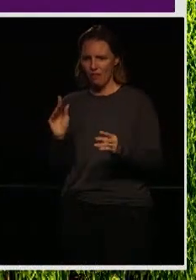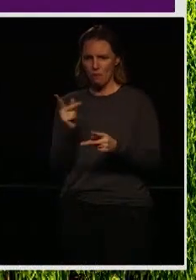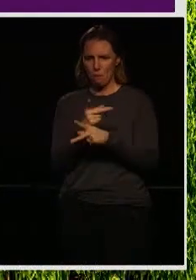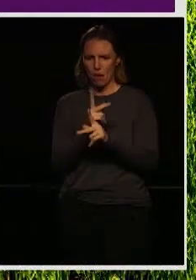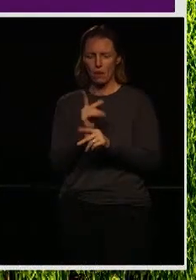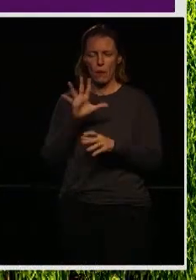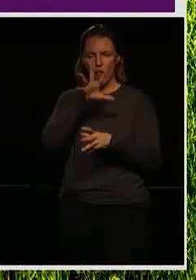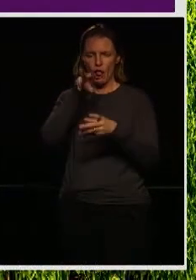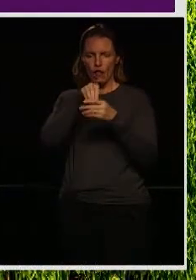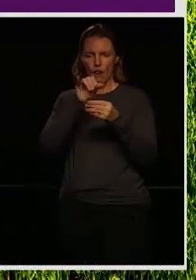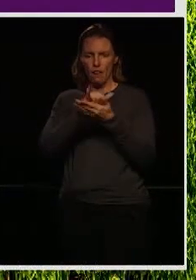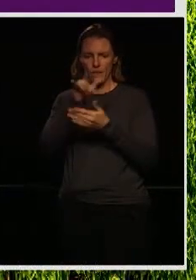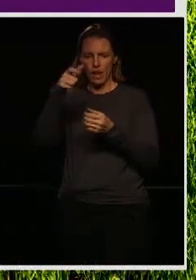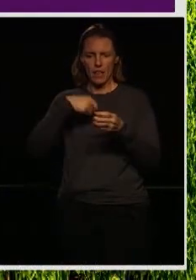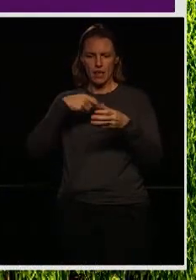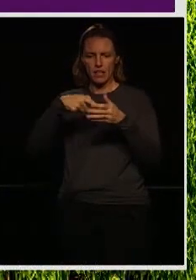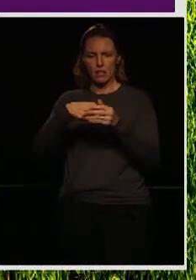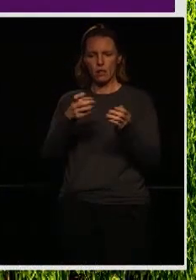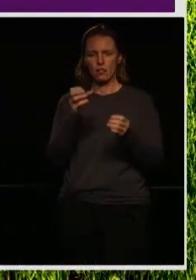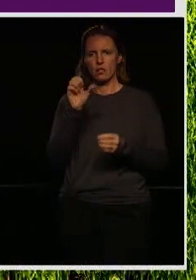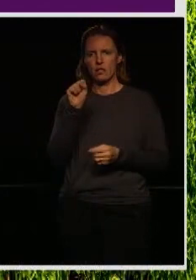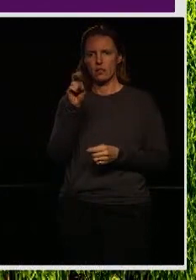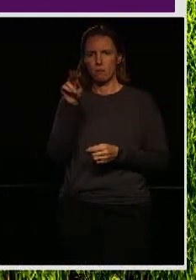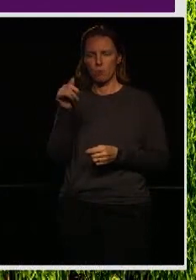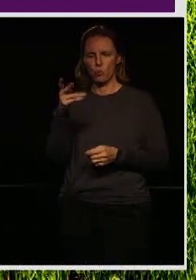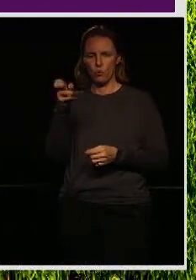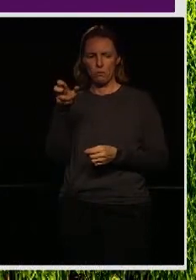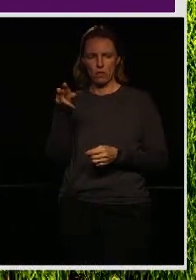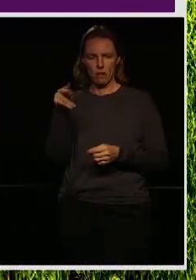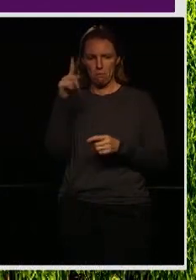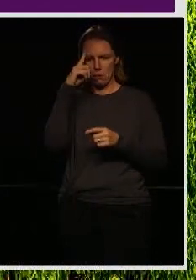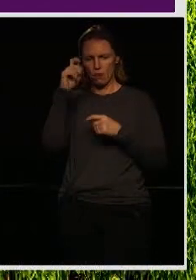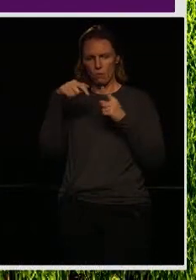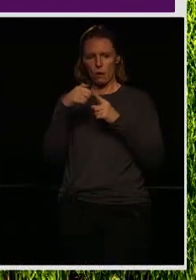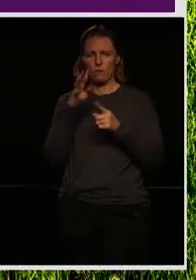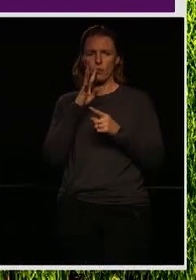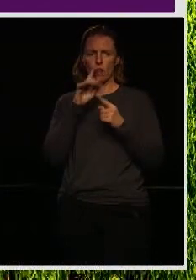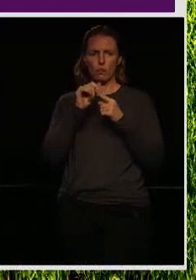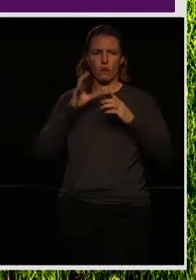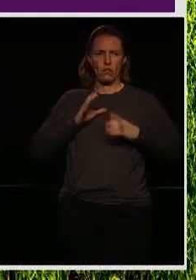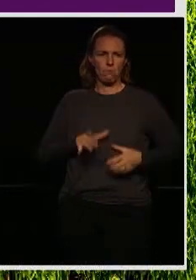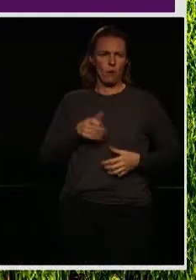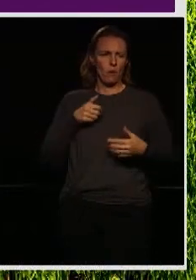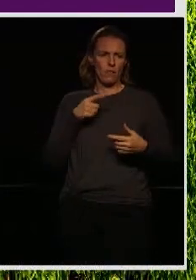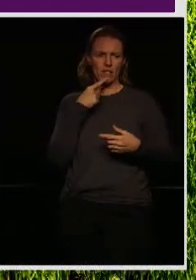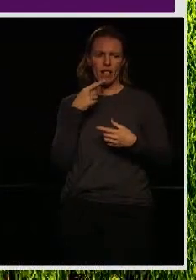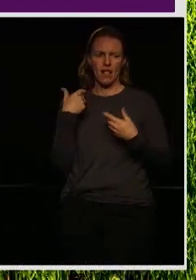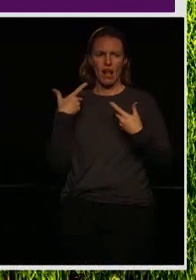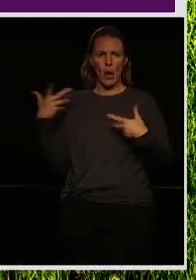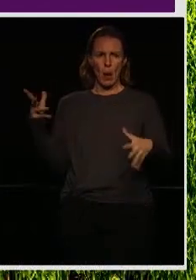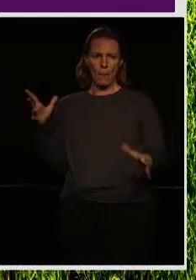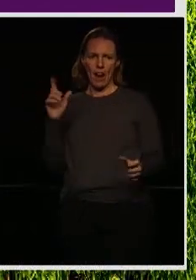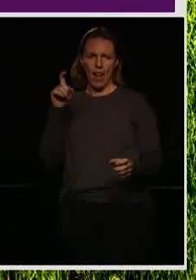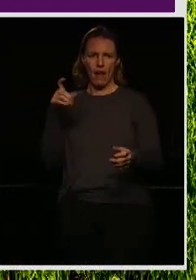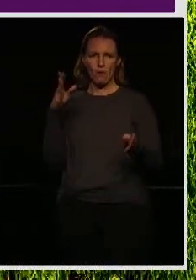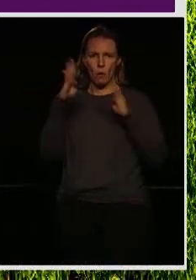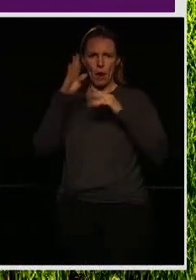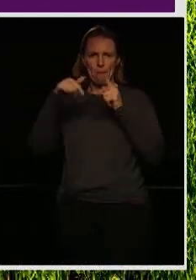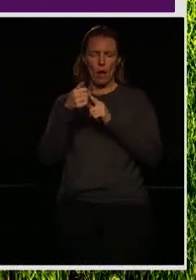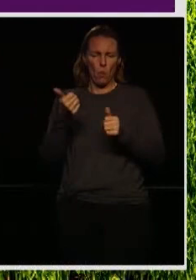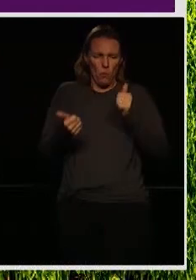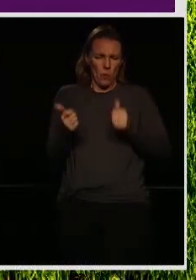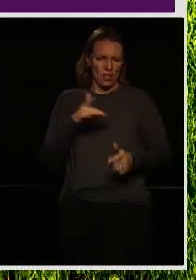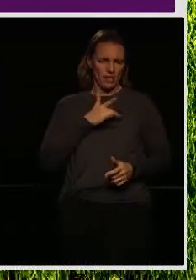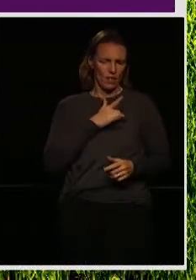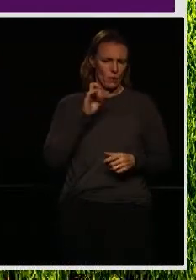of that in our subscription because when we've talked to customers, they tell us, we don't want to have to worry about which sensor we need to buy or